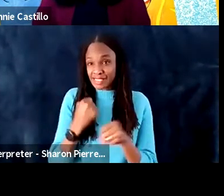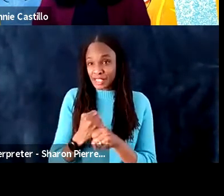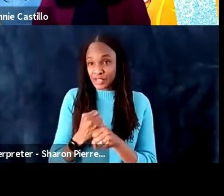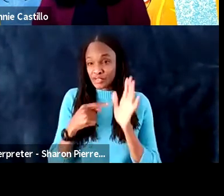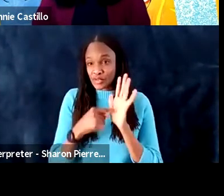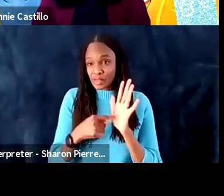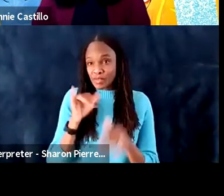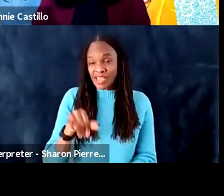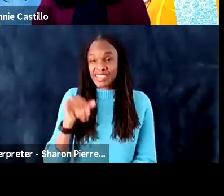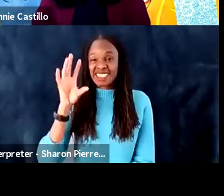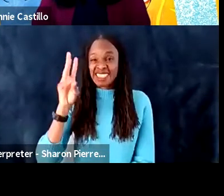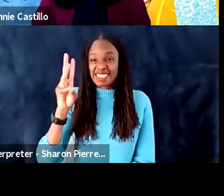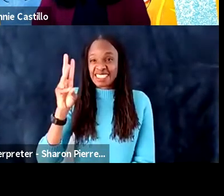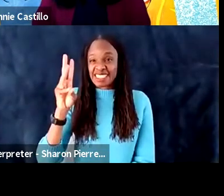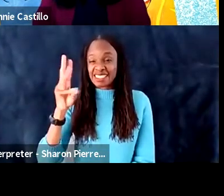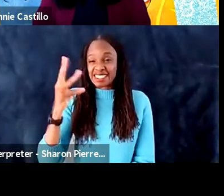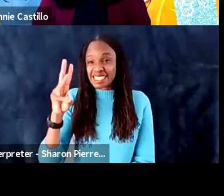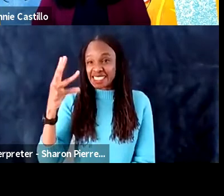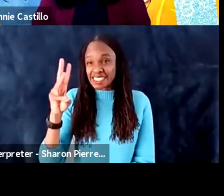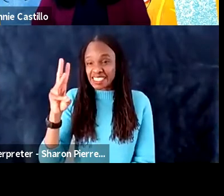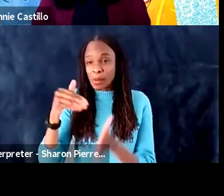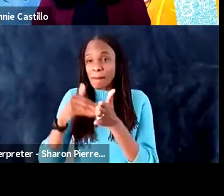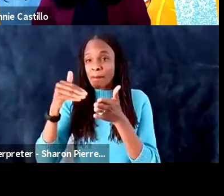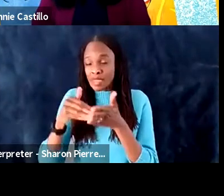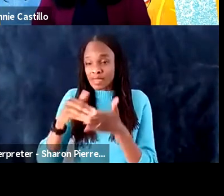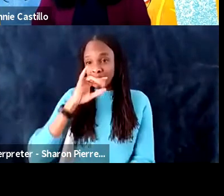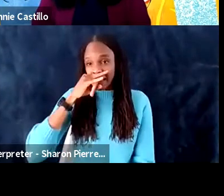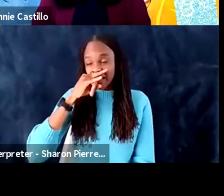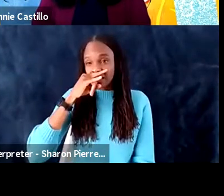is that 16 million kids of the